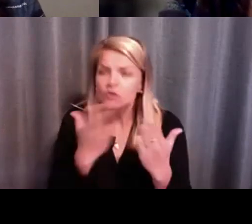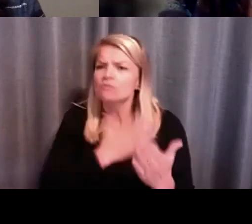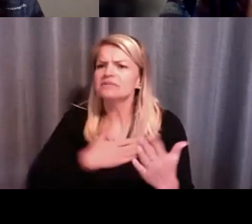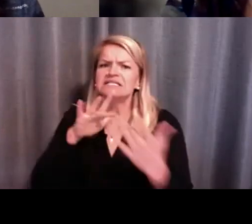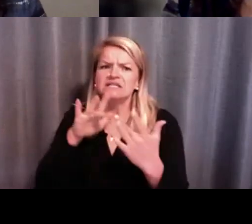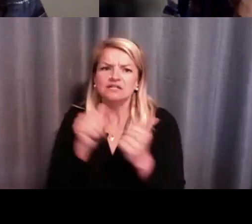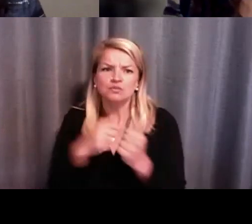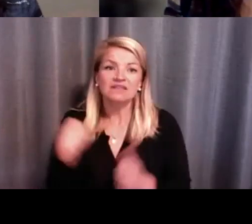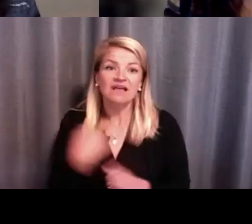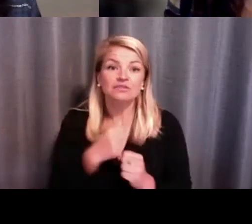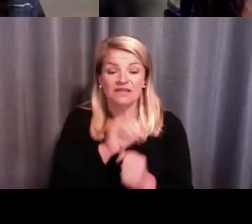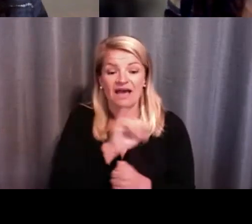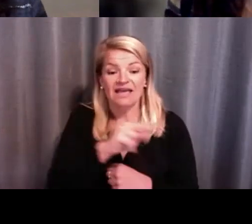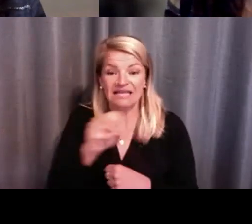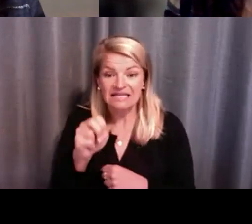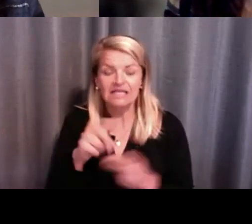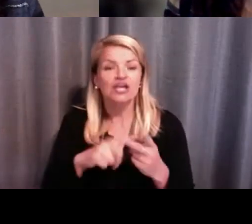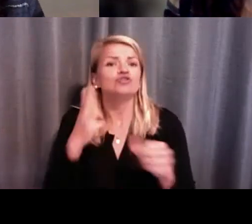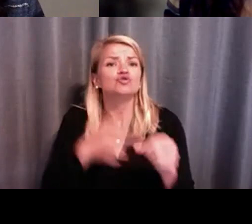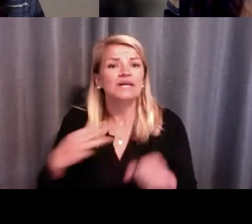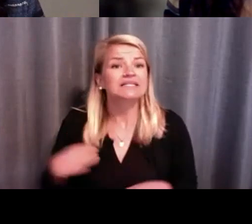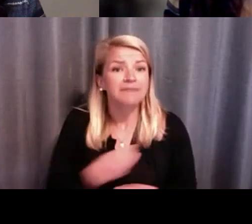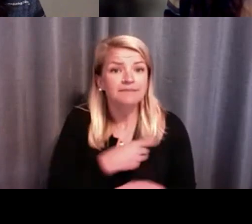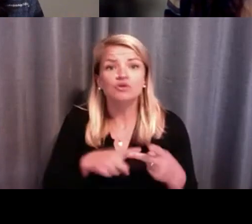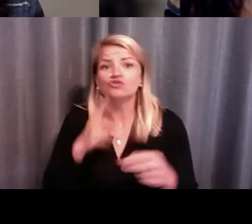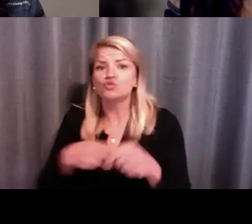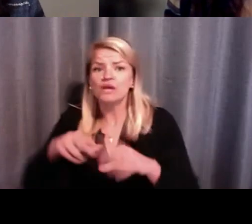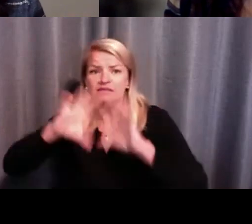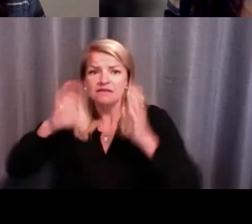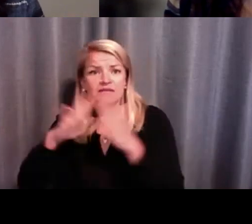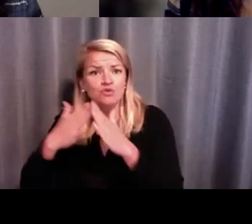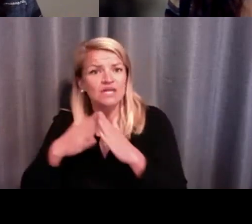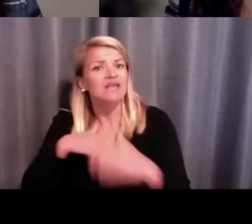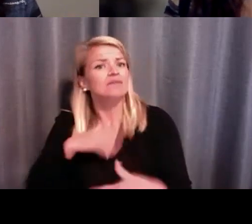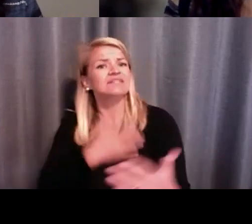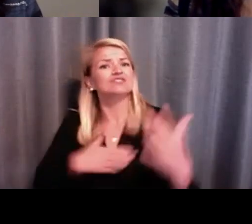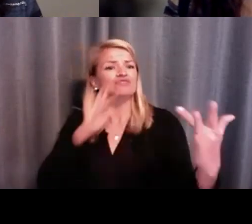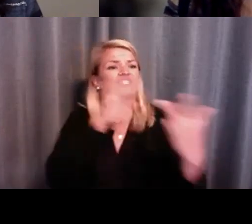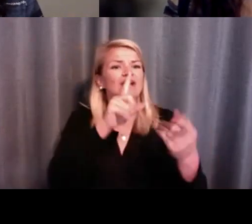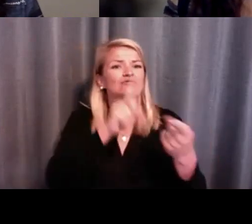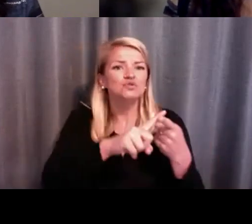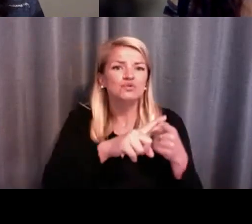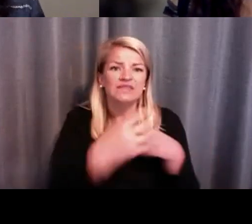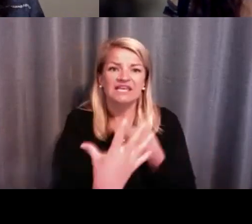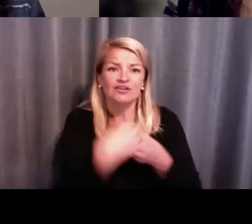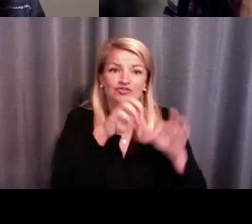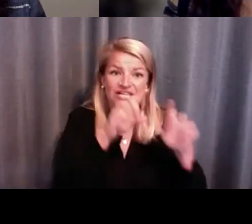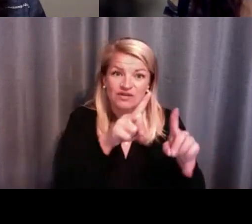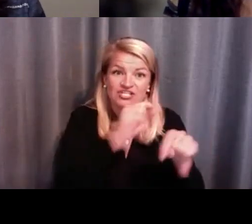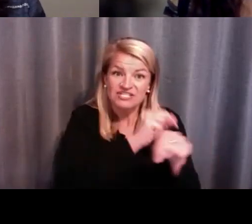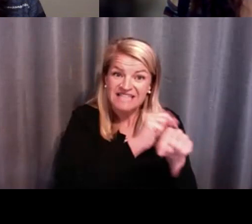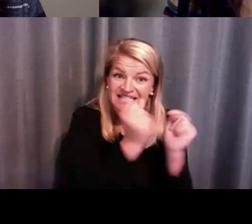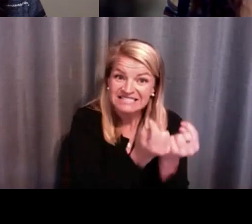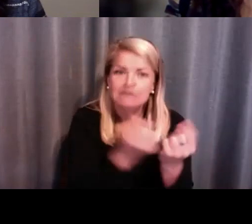with INEE, join as a member, join the community of practice, reach out to the Inclusive Education Task Team. We'd always love to hear from